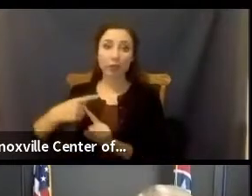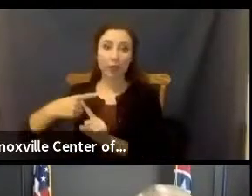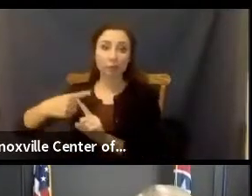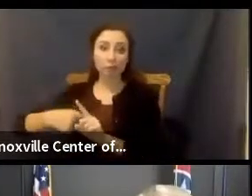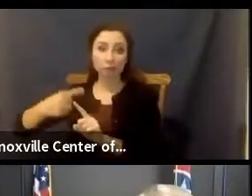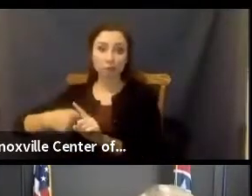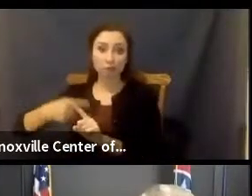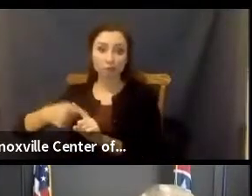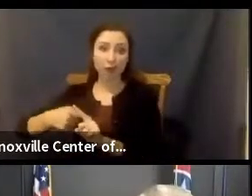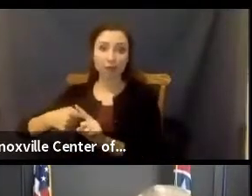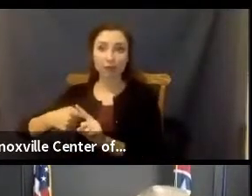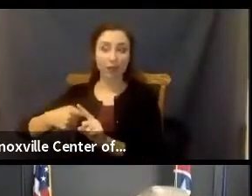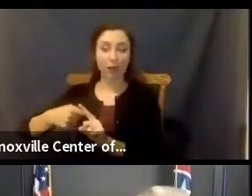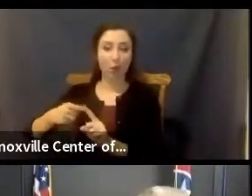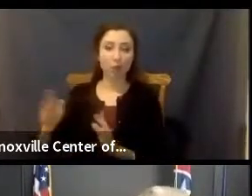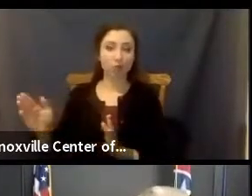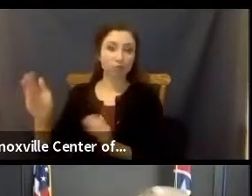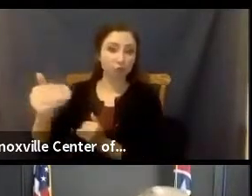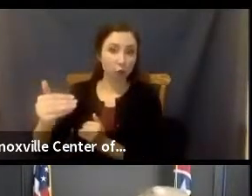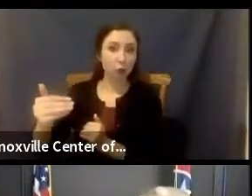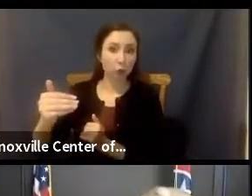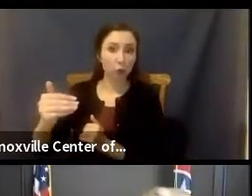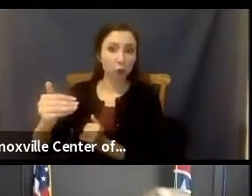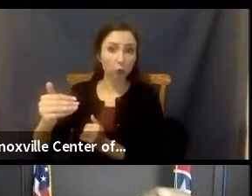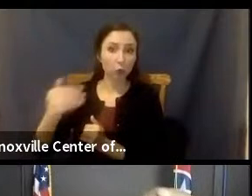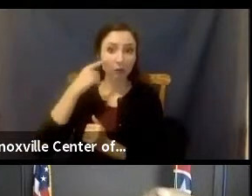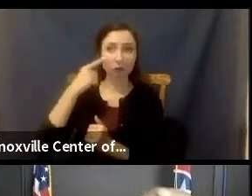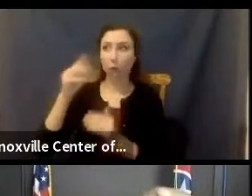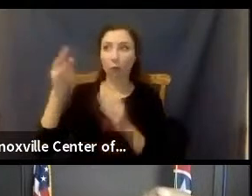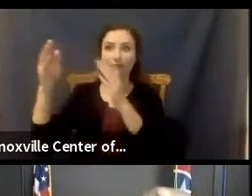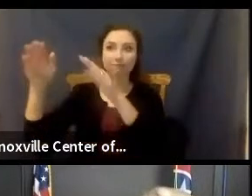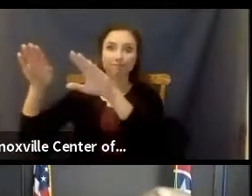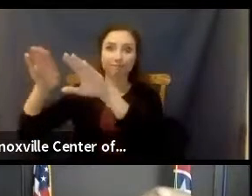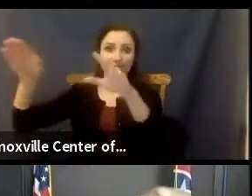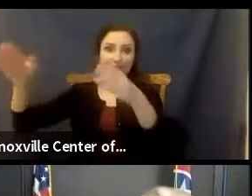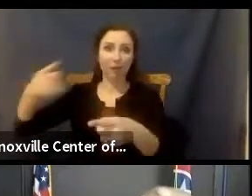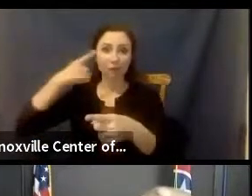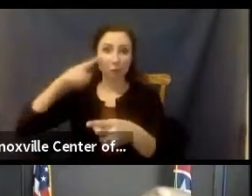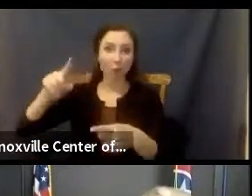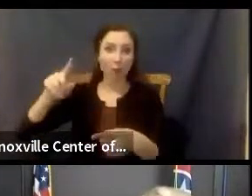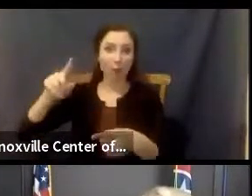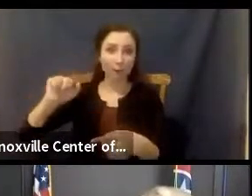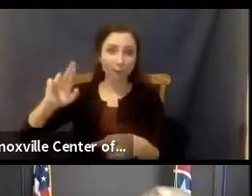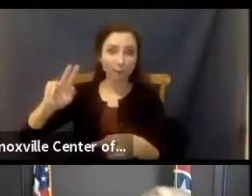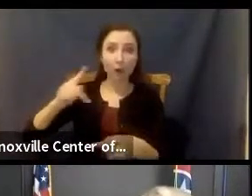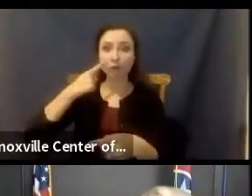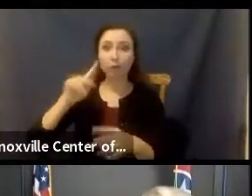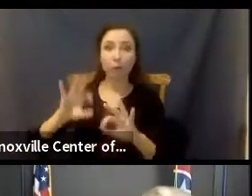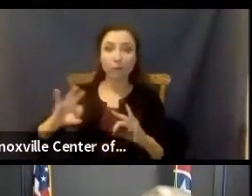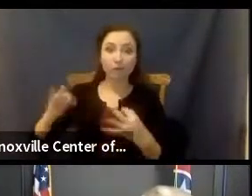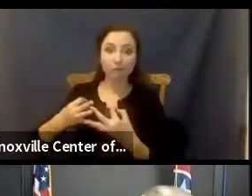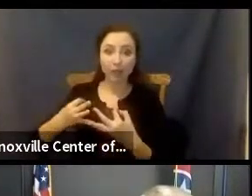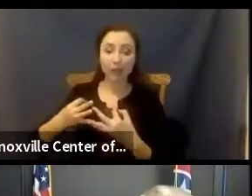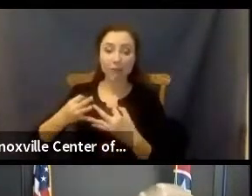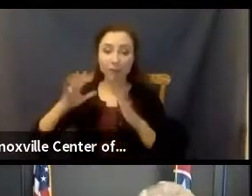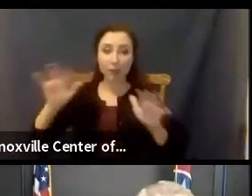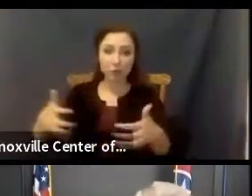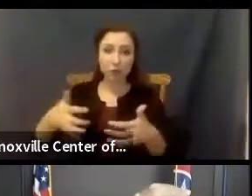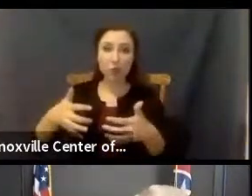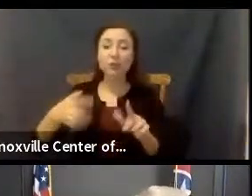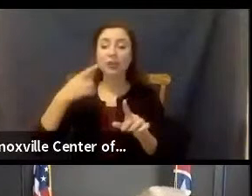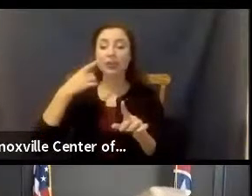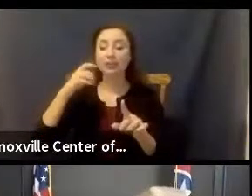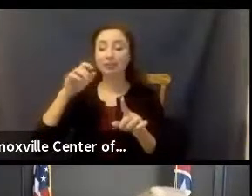the pavilion at a public park for your family reunion and have a private gathering on public